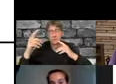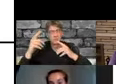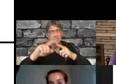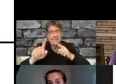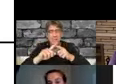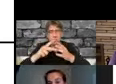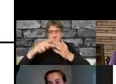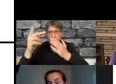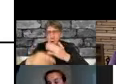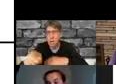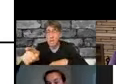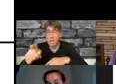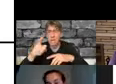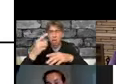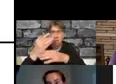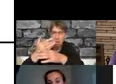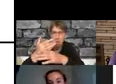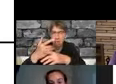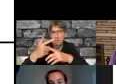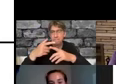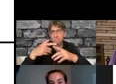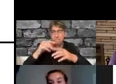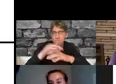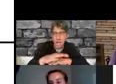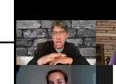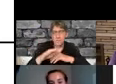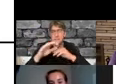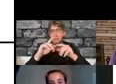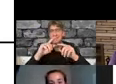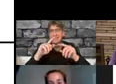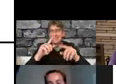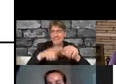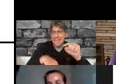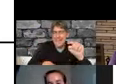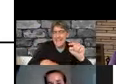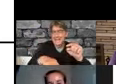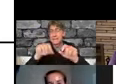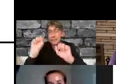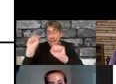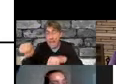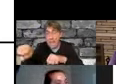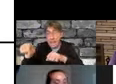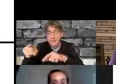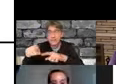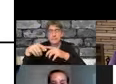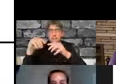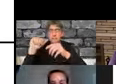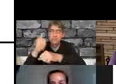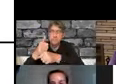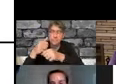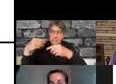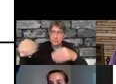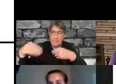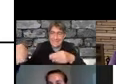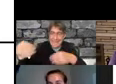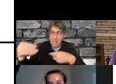that may affect where we can install vending machines or partner with retailers. Once we have secured locations, we will deploy the retail